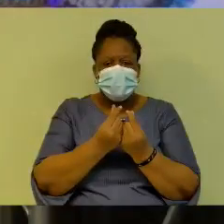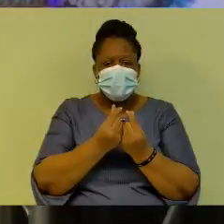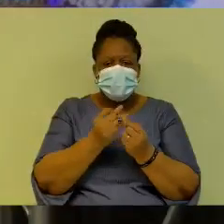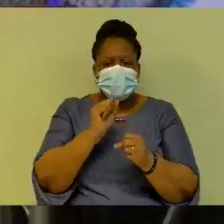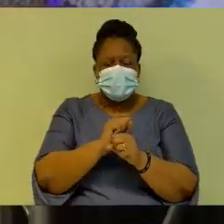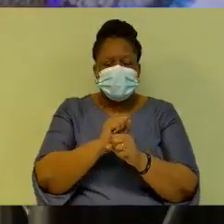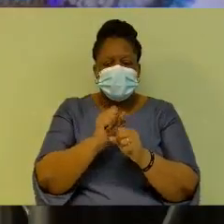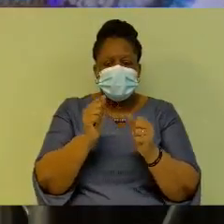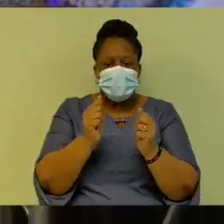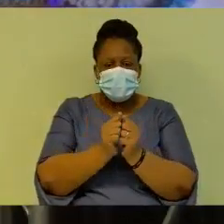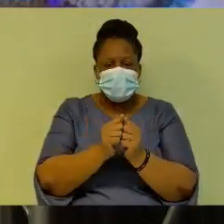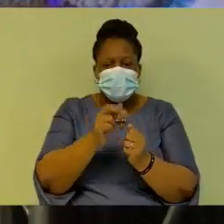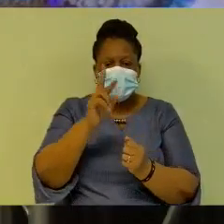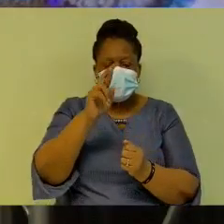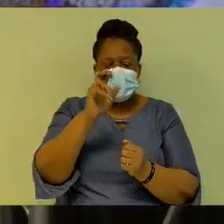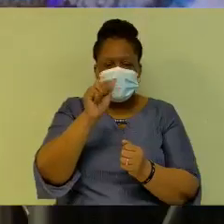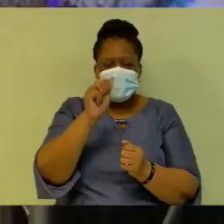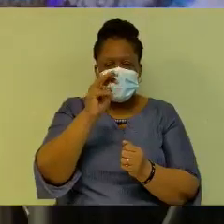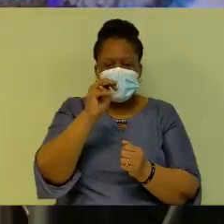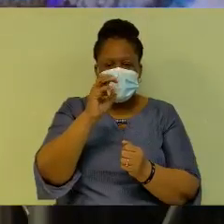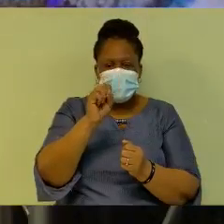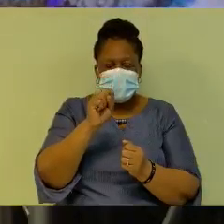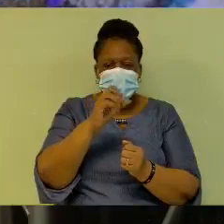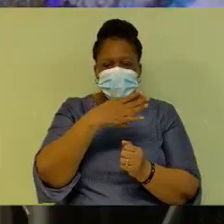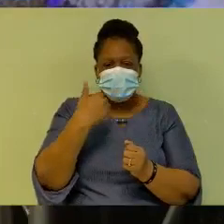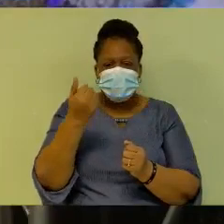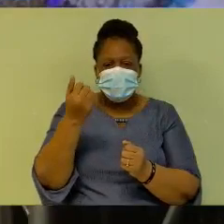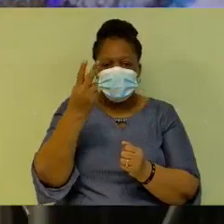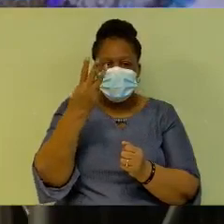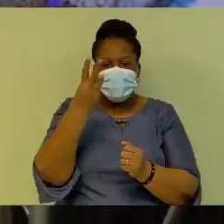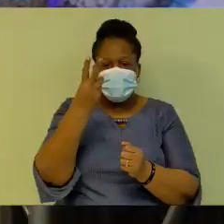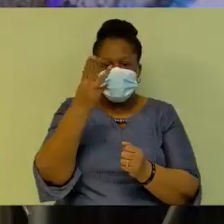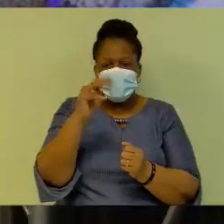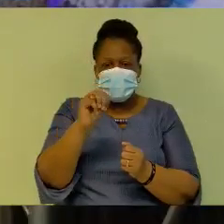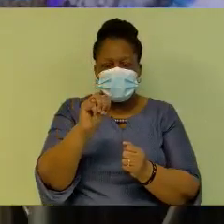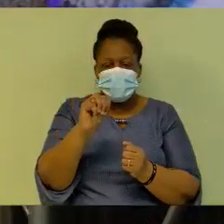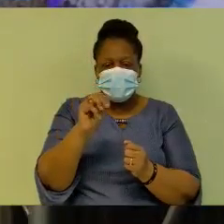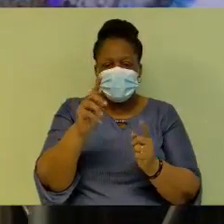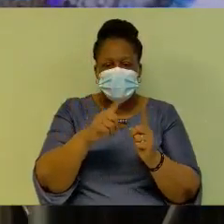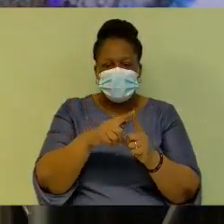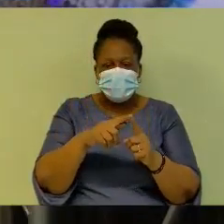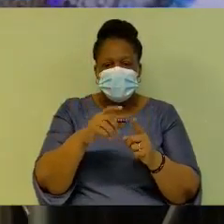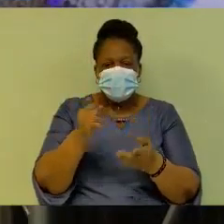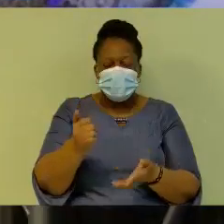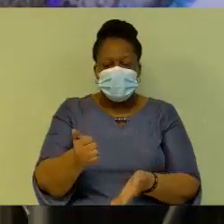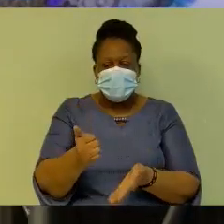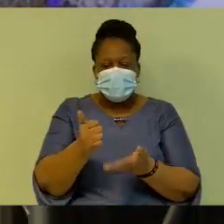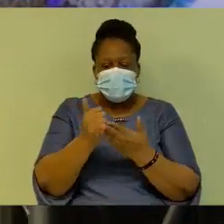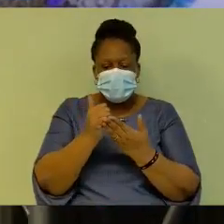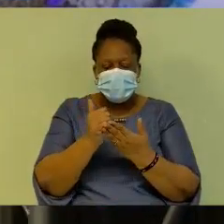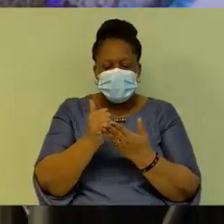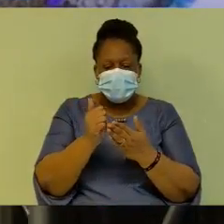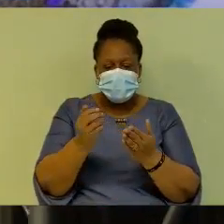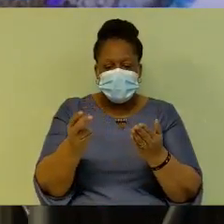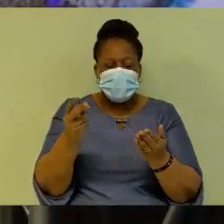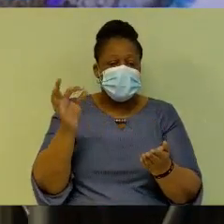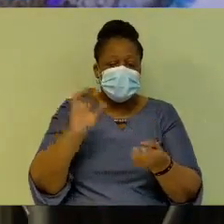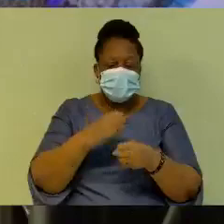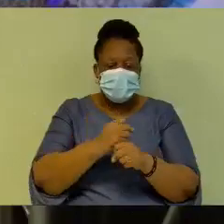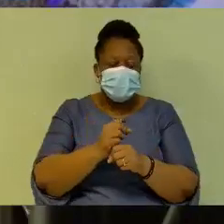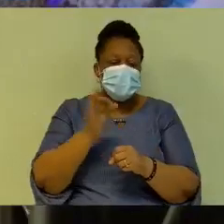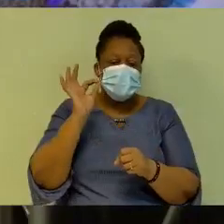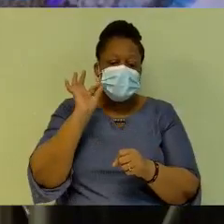out in both St. Kitts and Nevis. So the general public is hereby encouraged to support this exercise